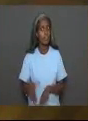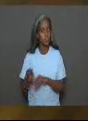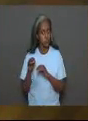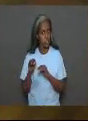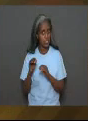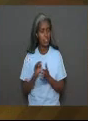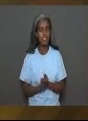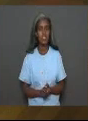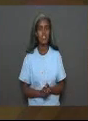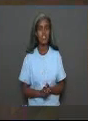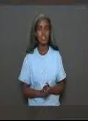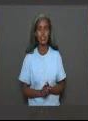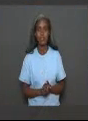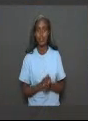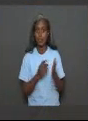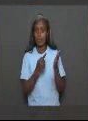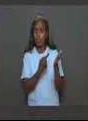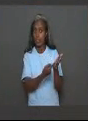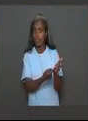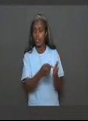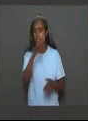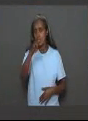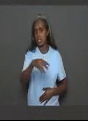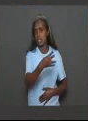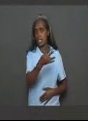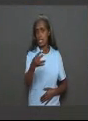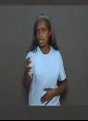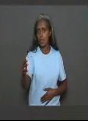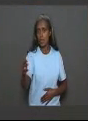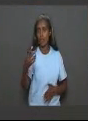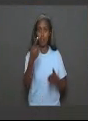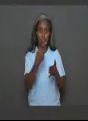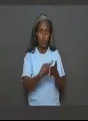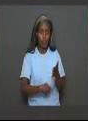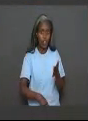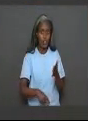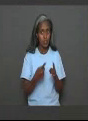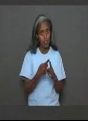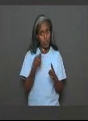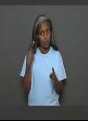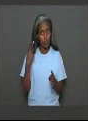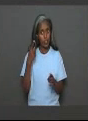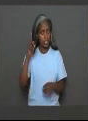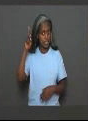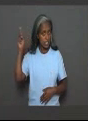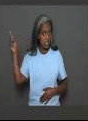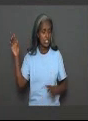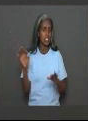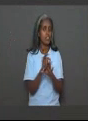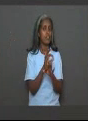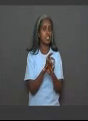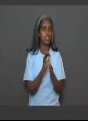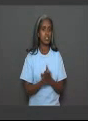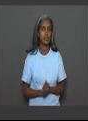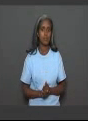Welcome back, students. Here is the table of values for this